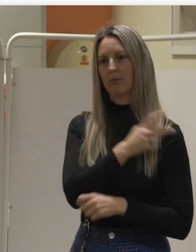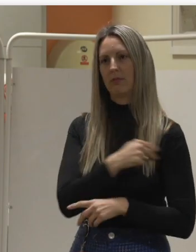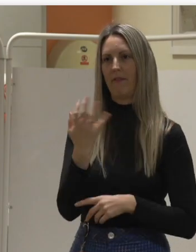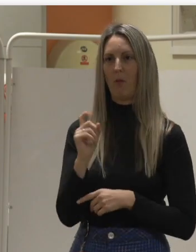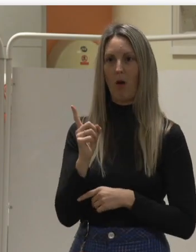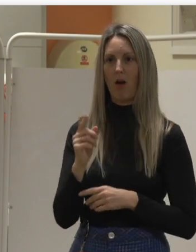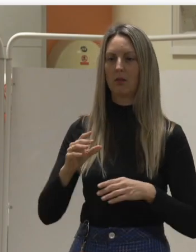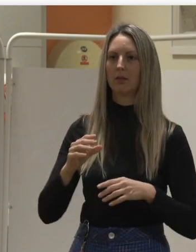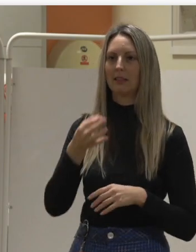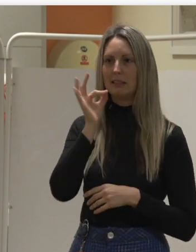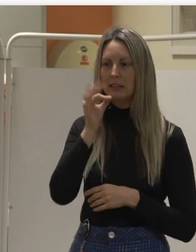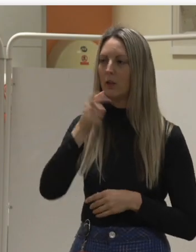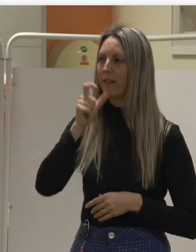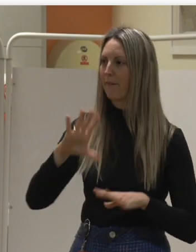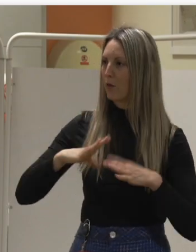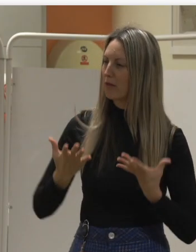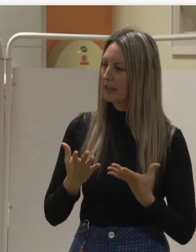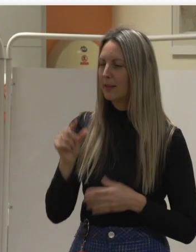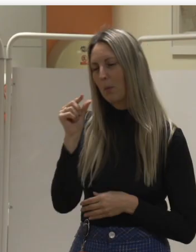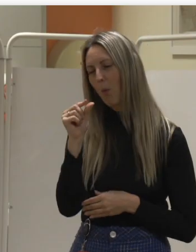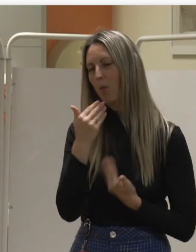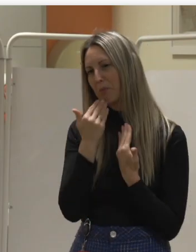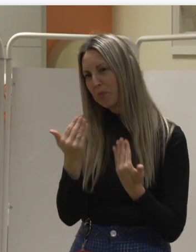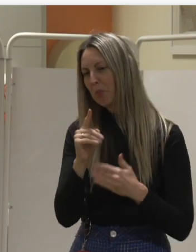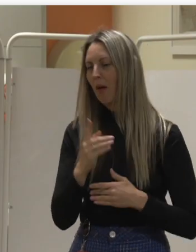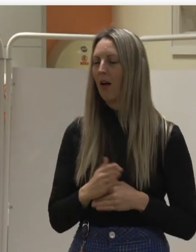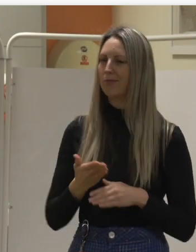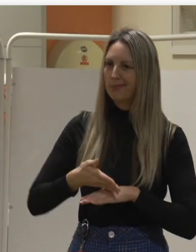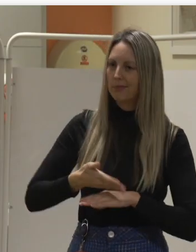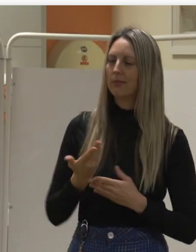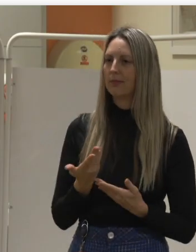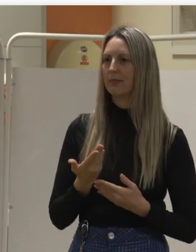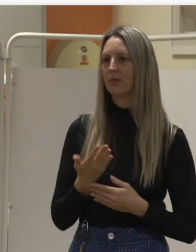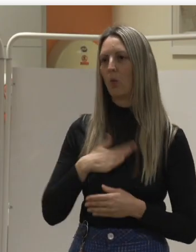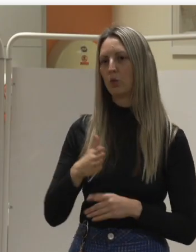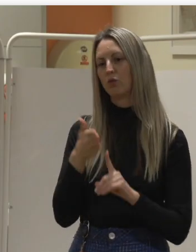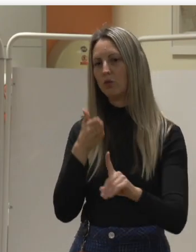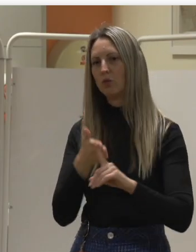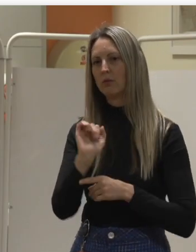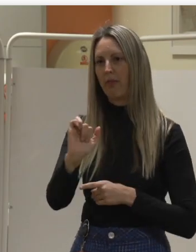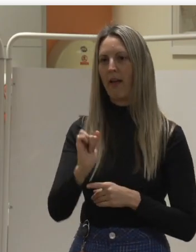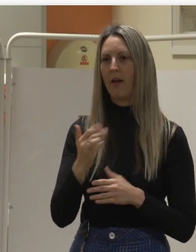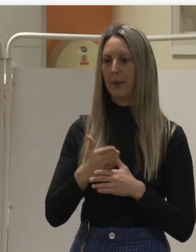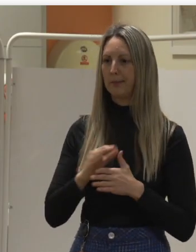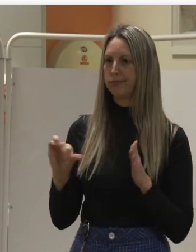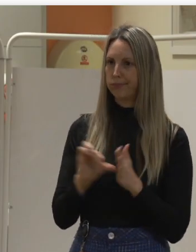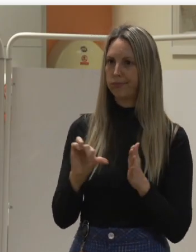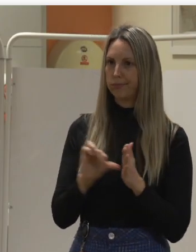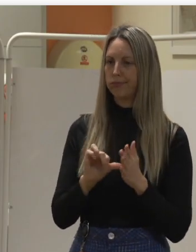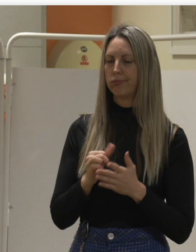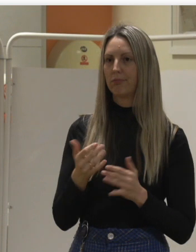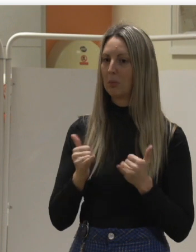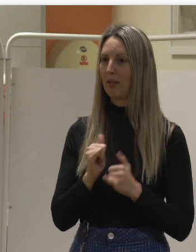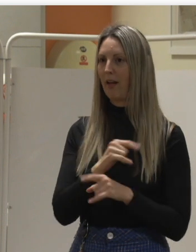which we hope is a small thank you for their hard work, and recognises how difficult it is sometimes to get a break